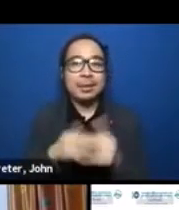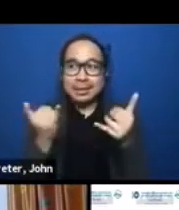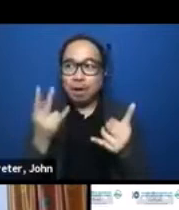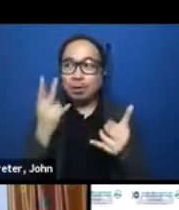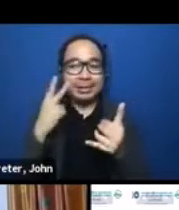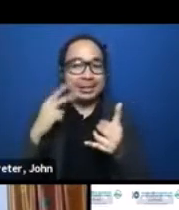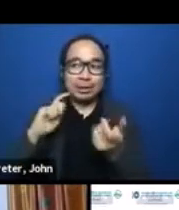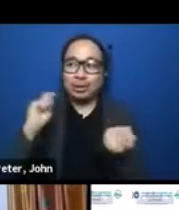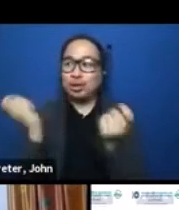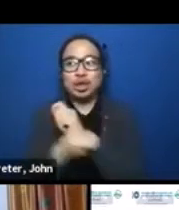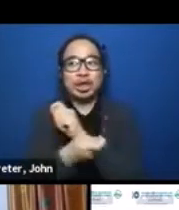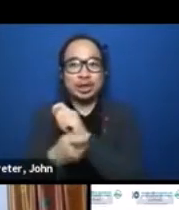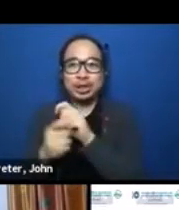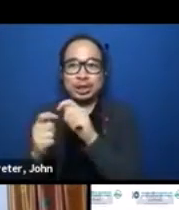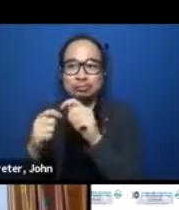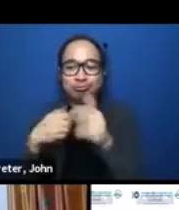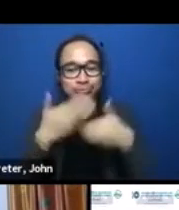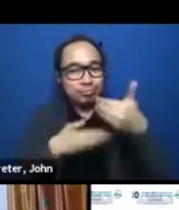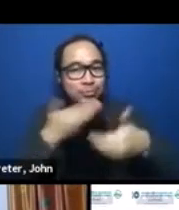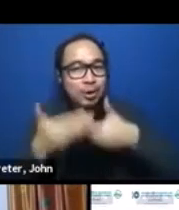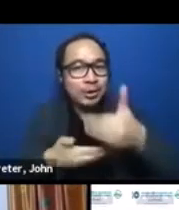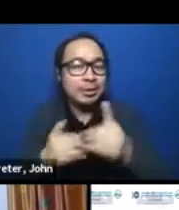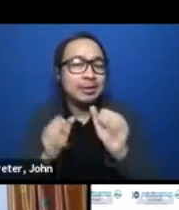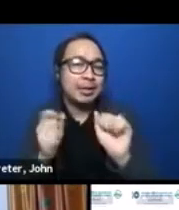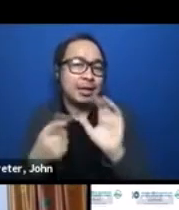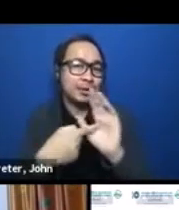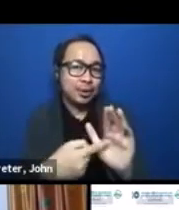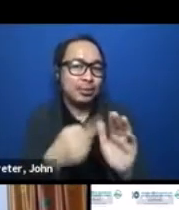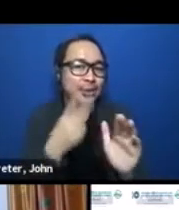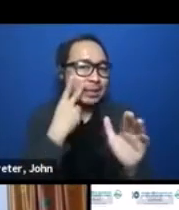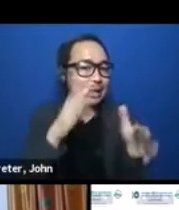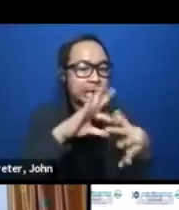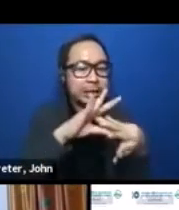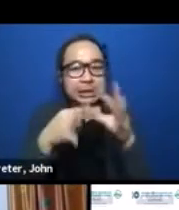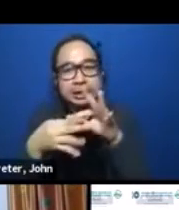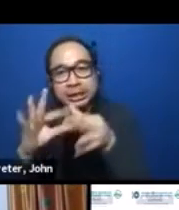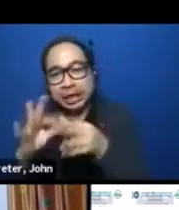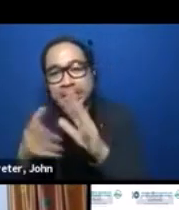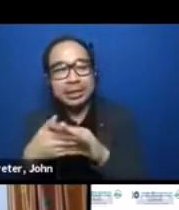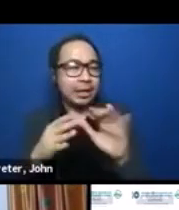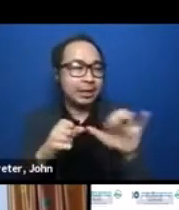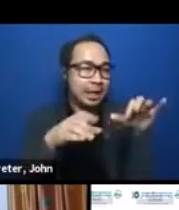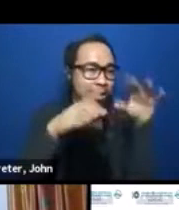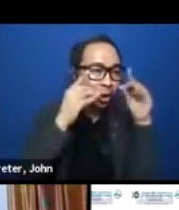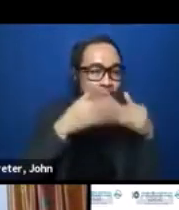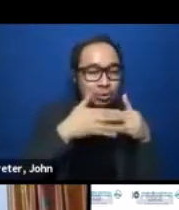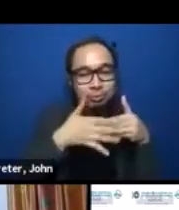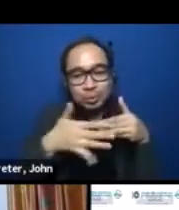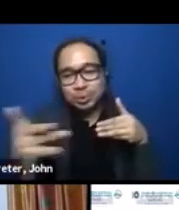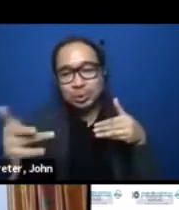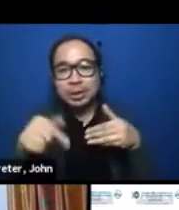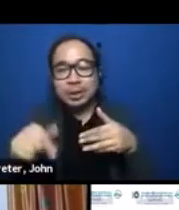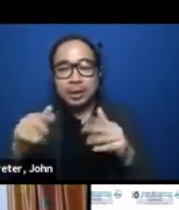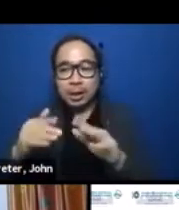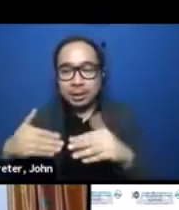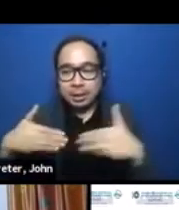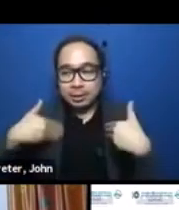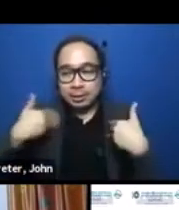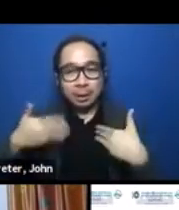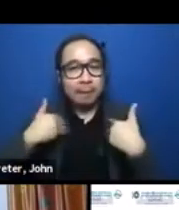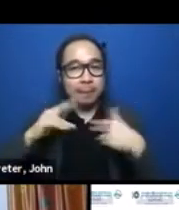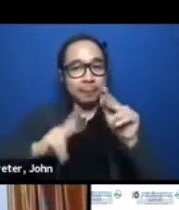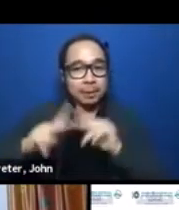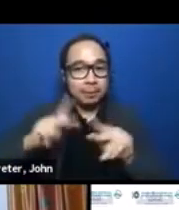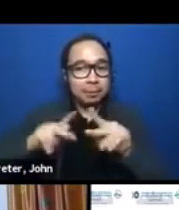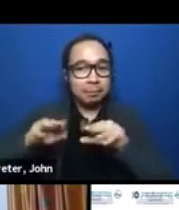show and you know the chain of the education towards the young people on